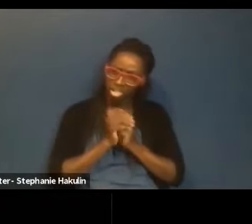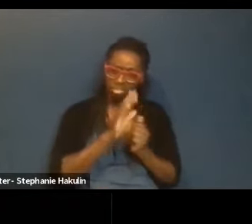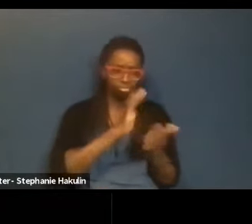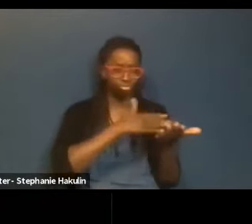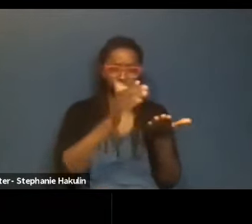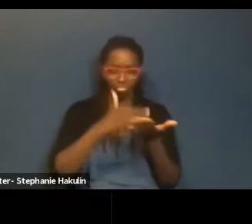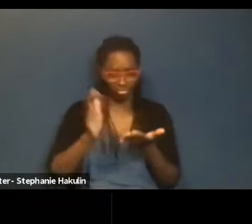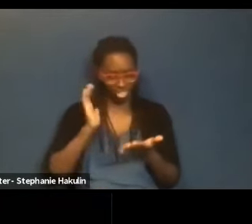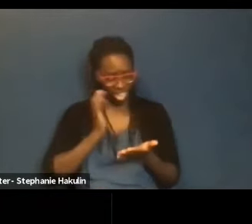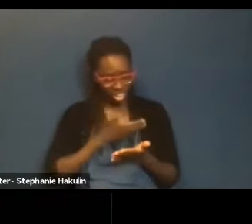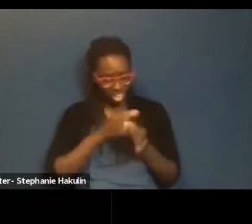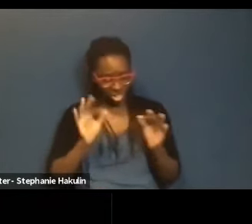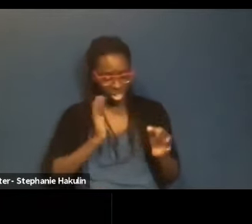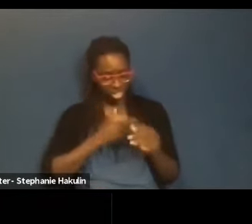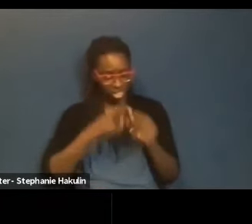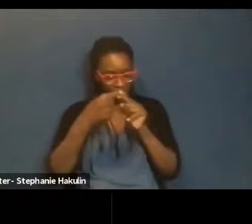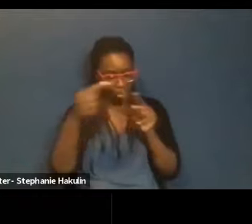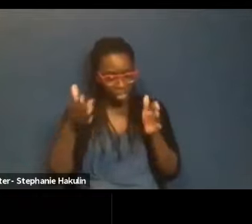the colonizer.